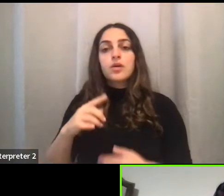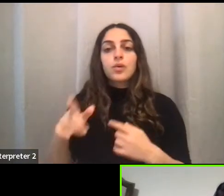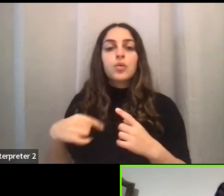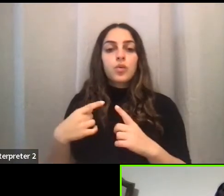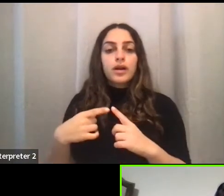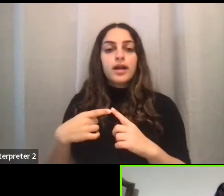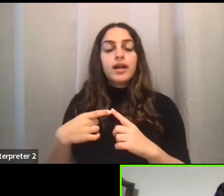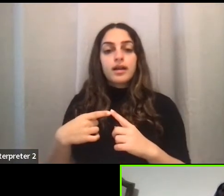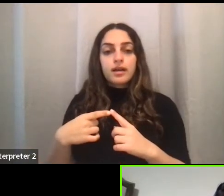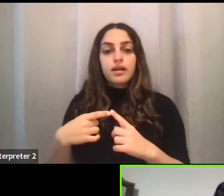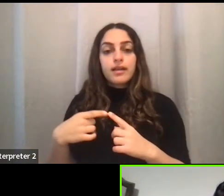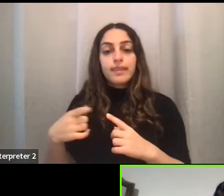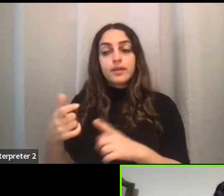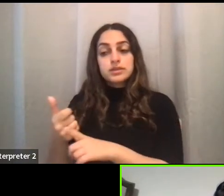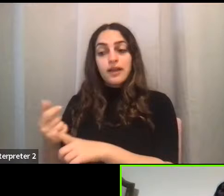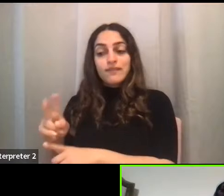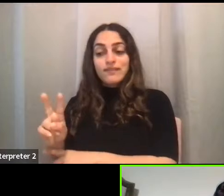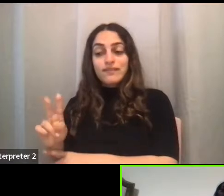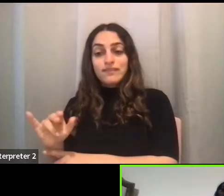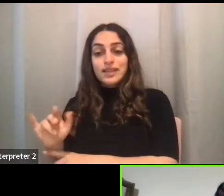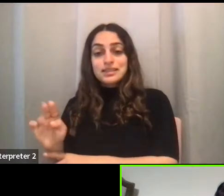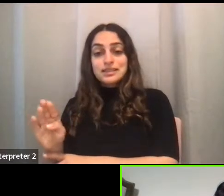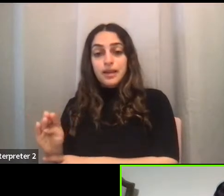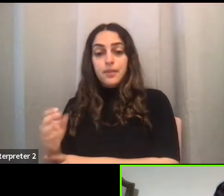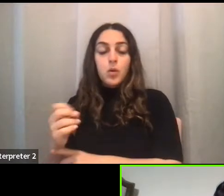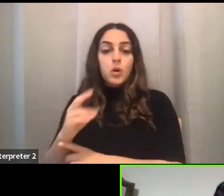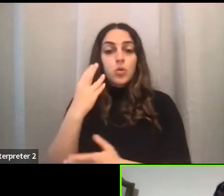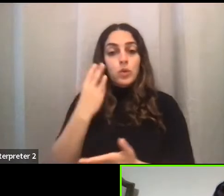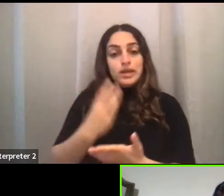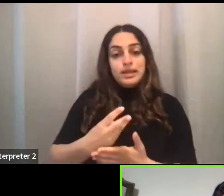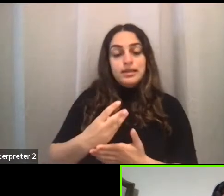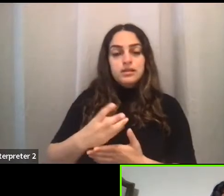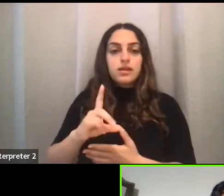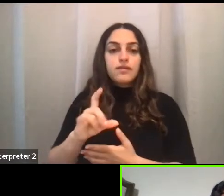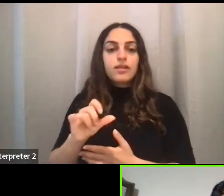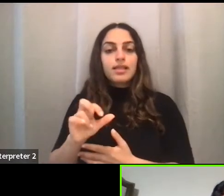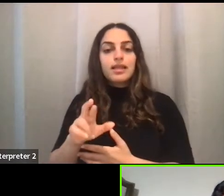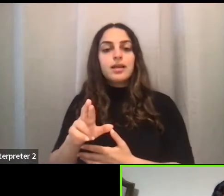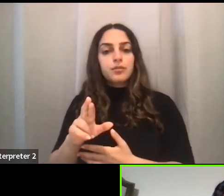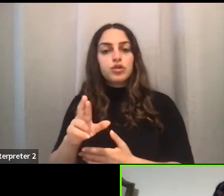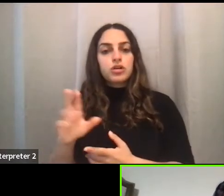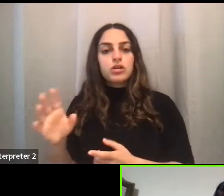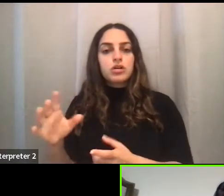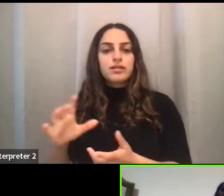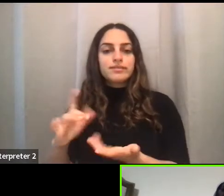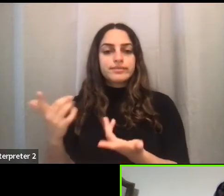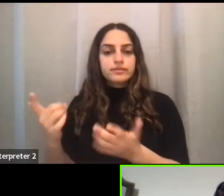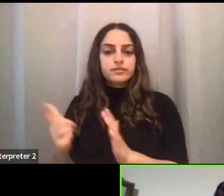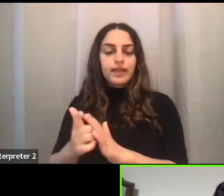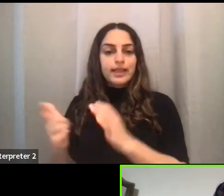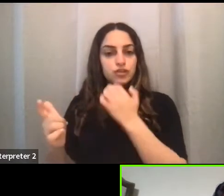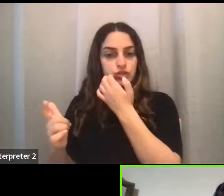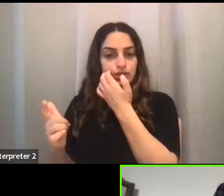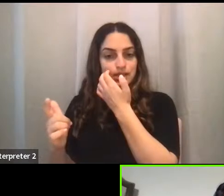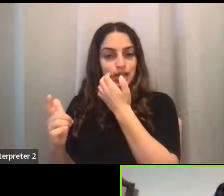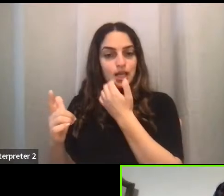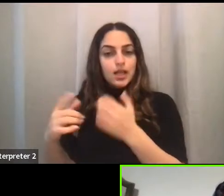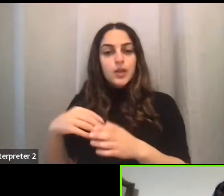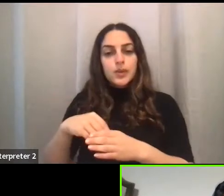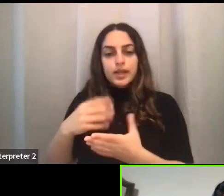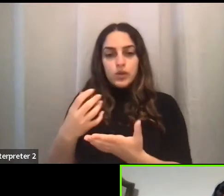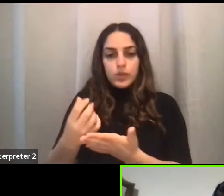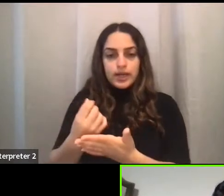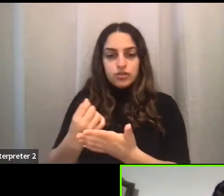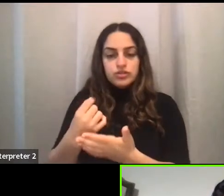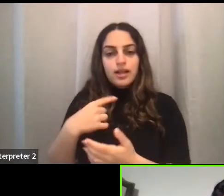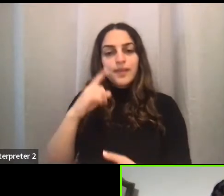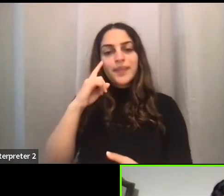been the victims or the witnesses of labor violations including wage stuff i think just simply knowing that there is